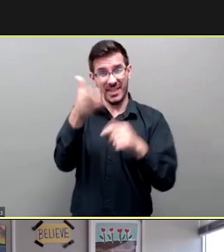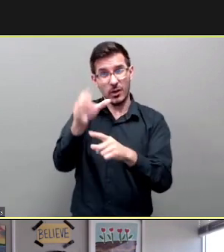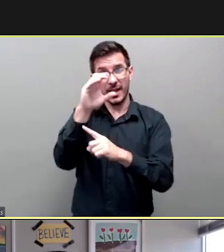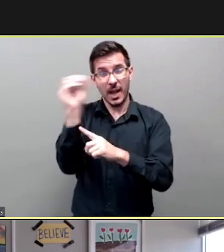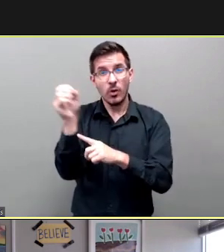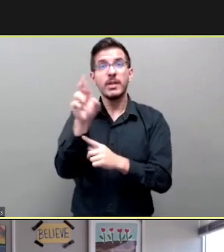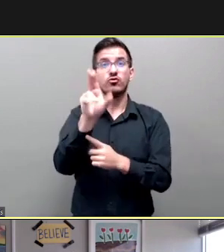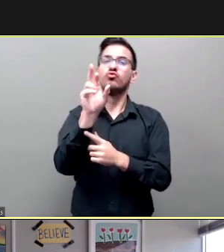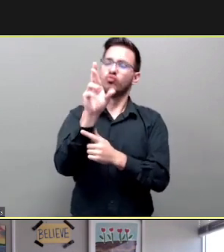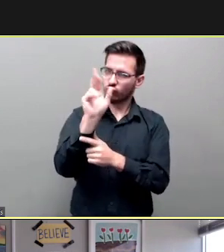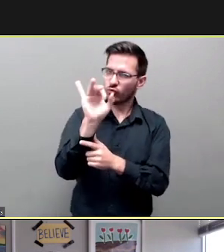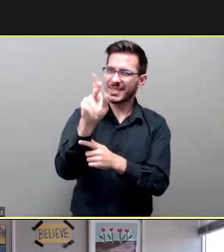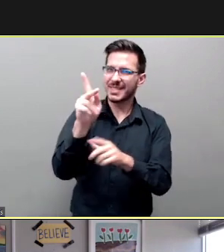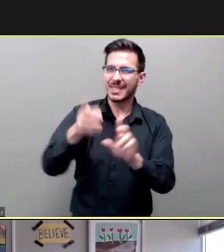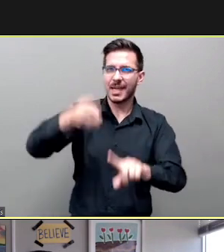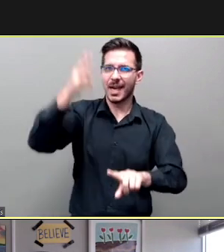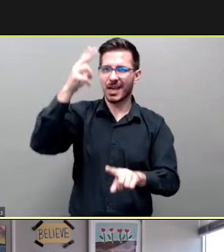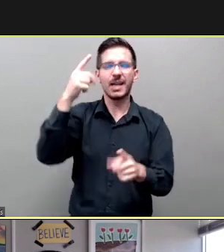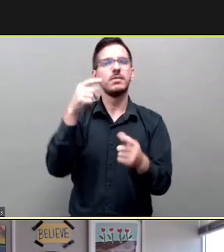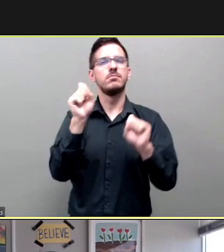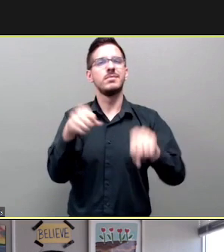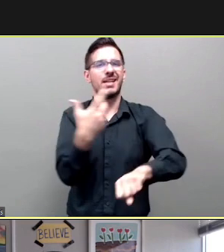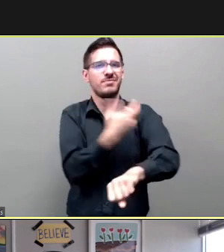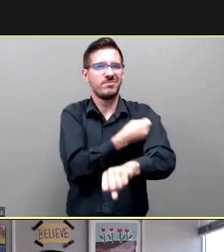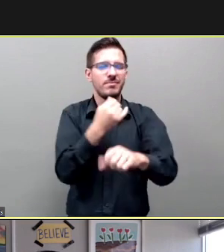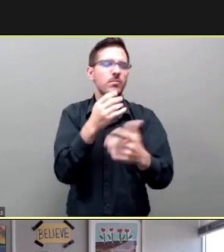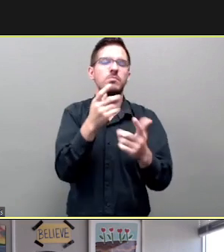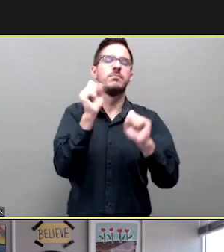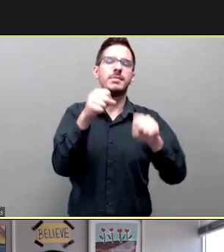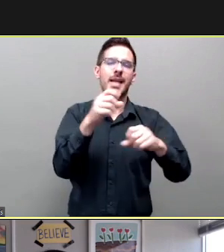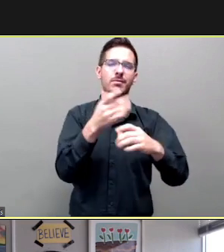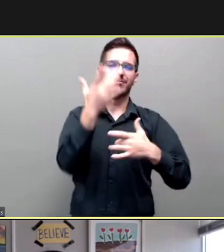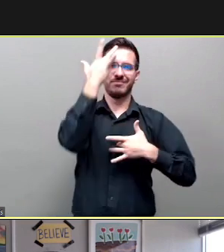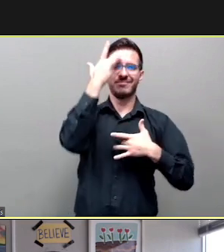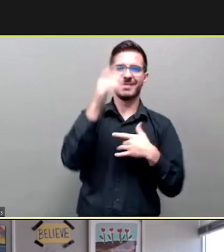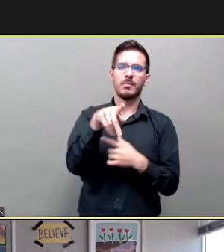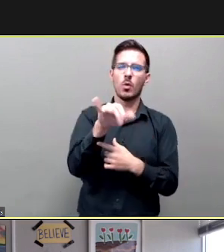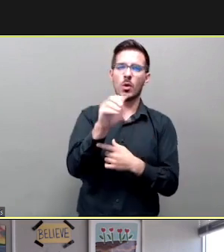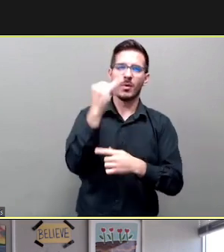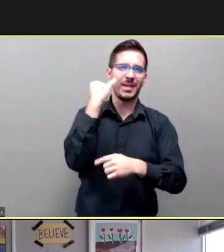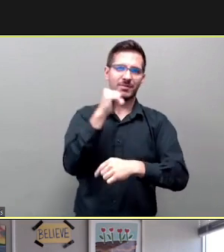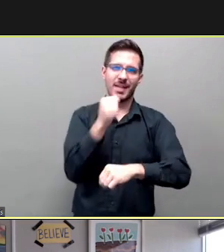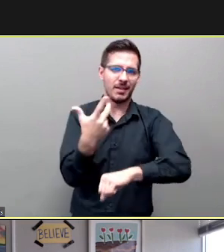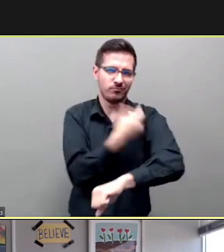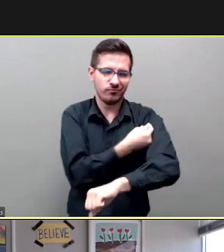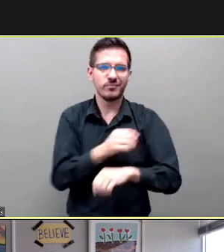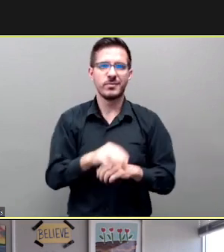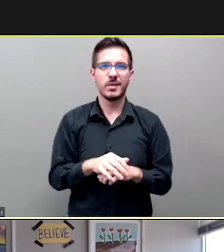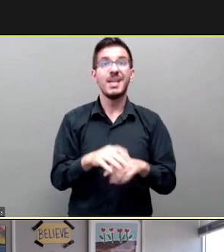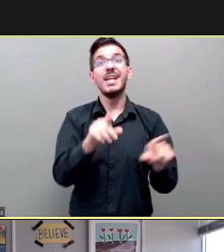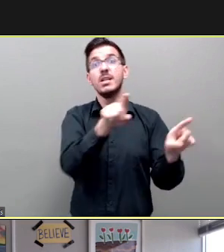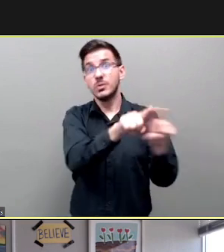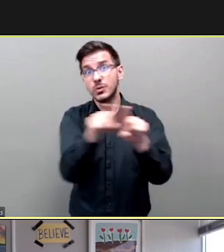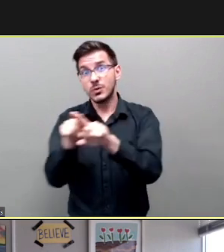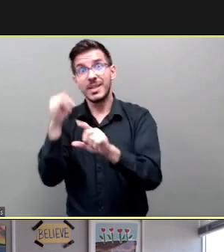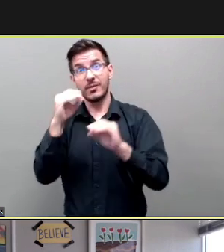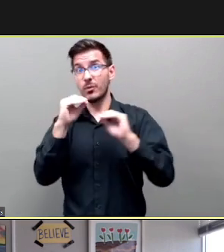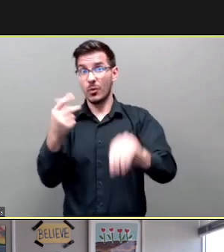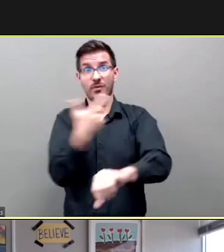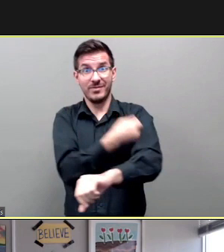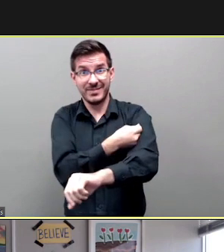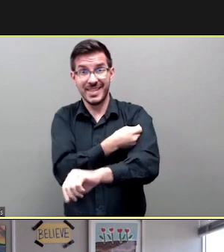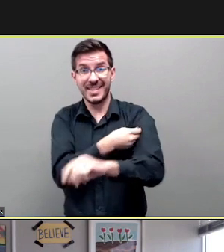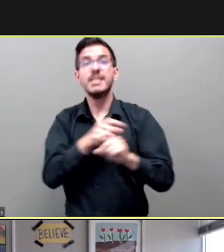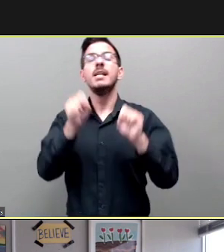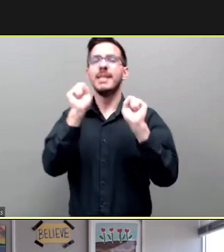Now, if you didn't get vaccinated as a kid, you can still actually get vaccinated as an adult. So it's a good time to get vaccinated